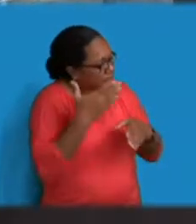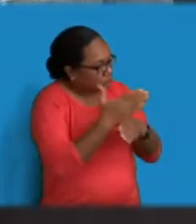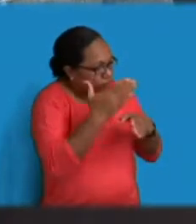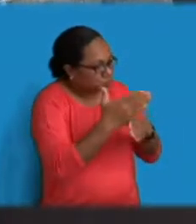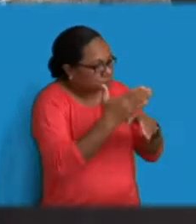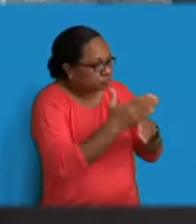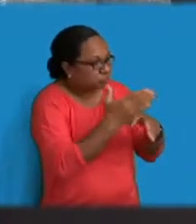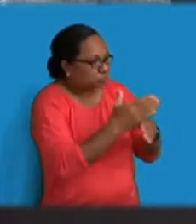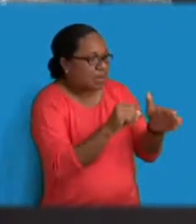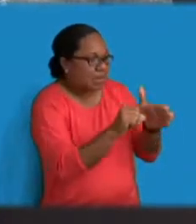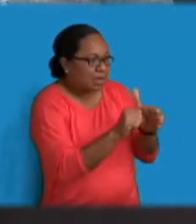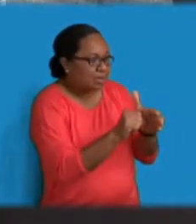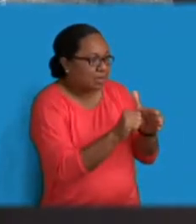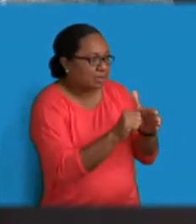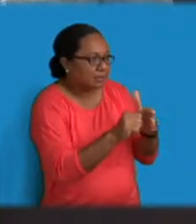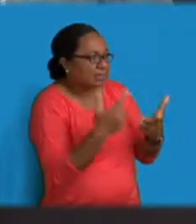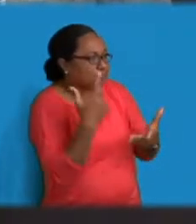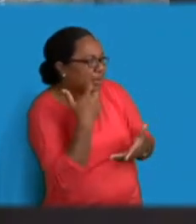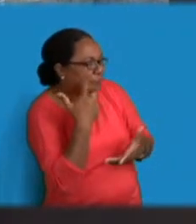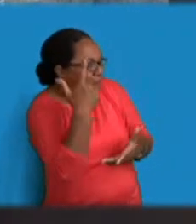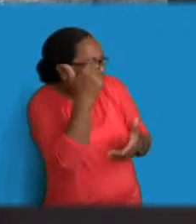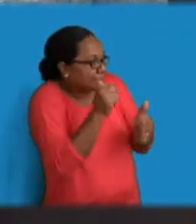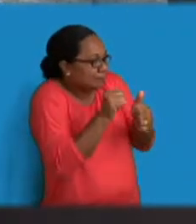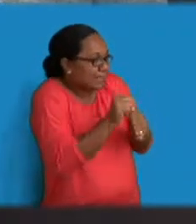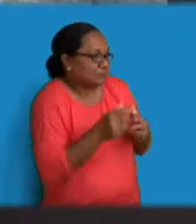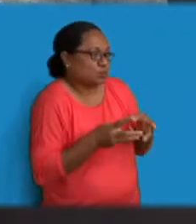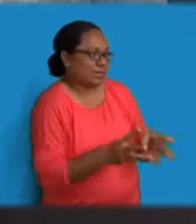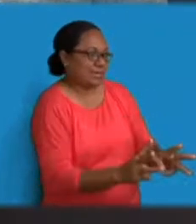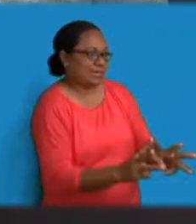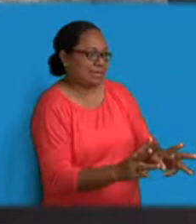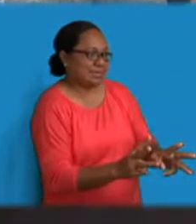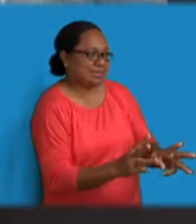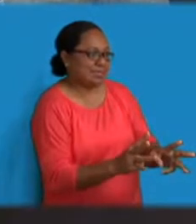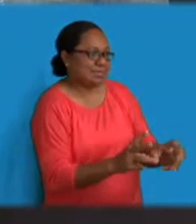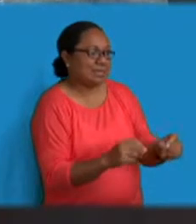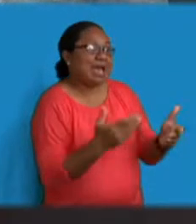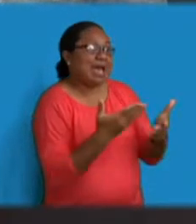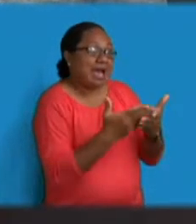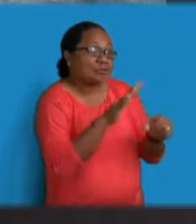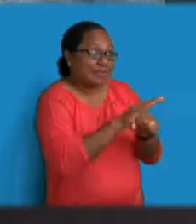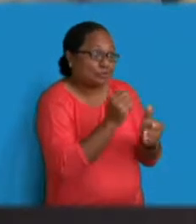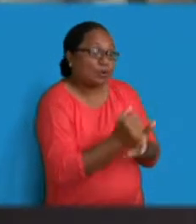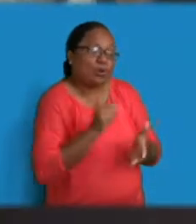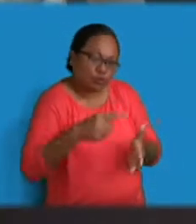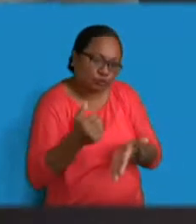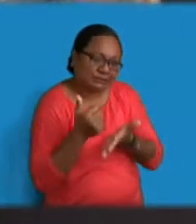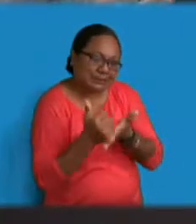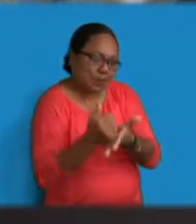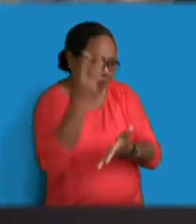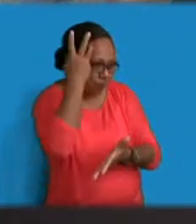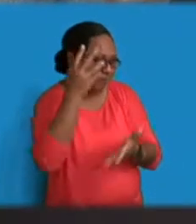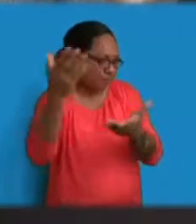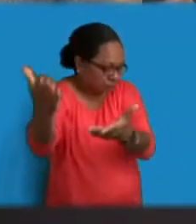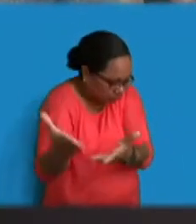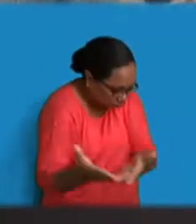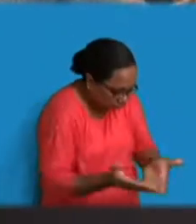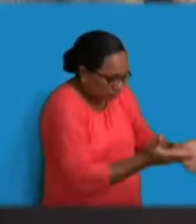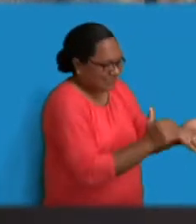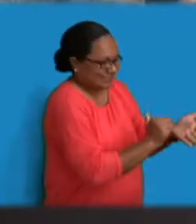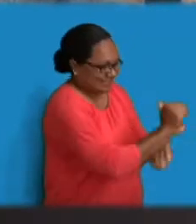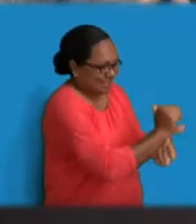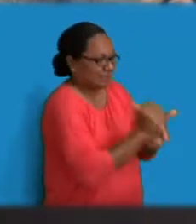at looking at a model that will be sustainable for these women. The annual